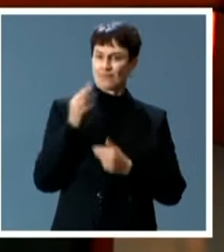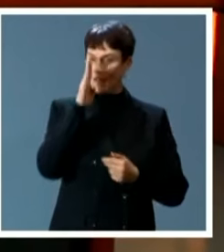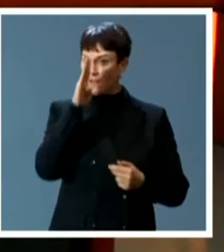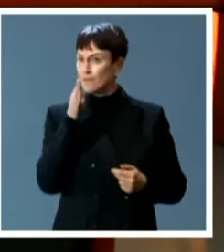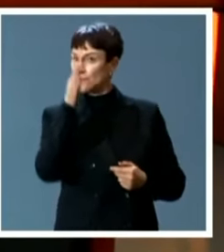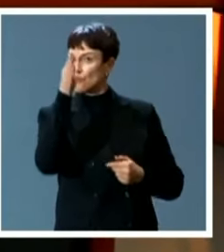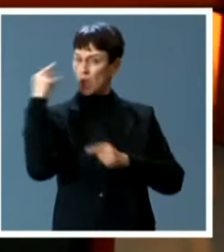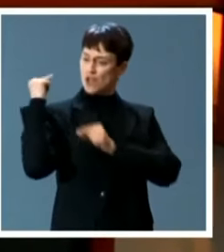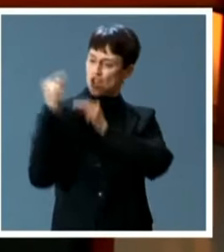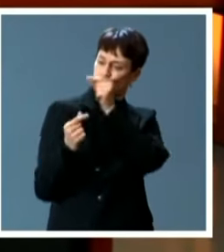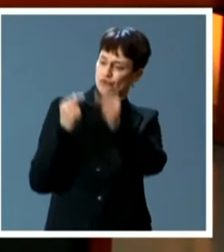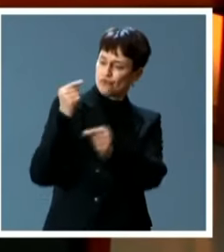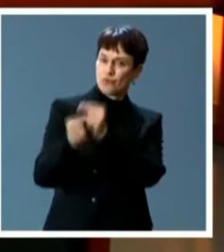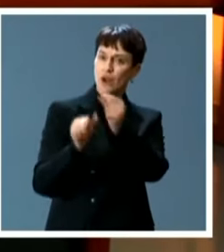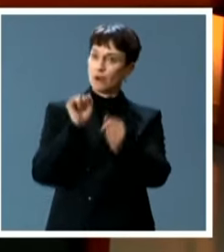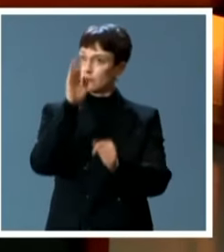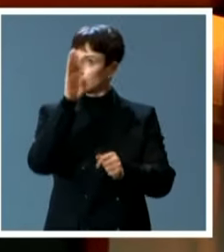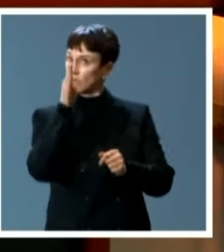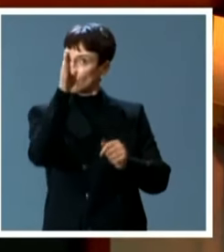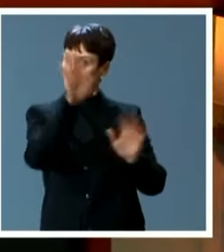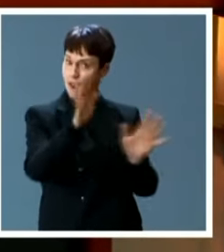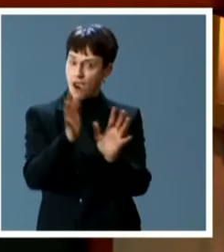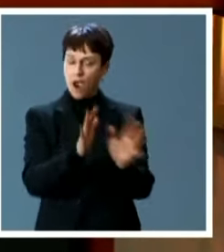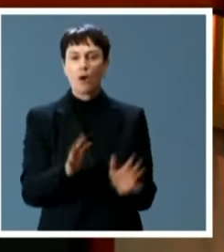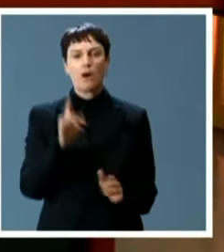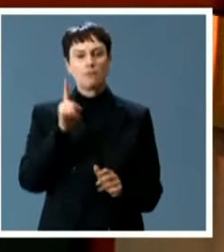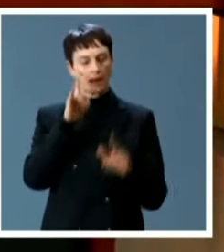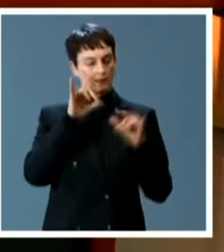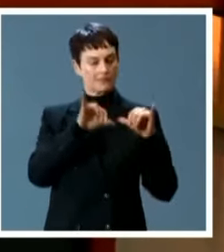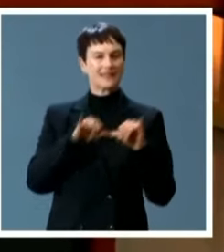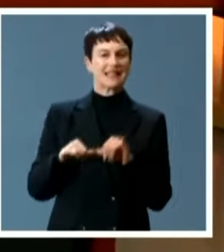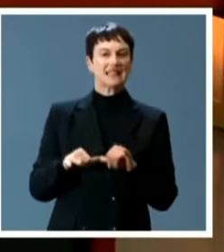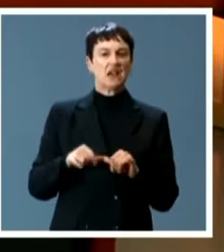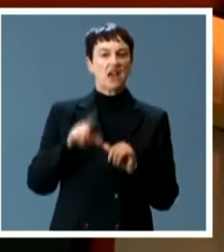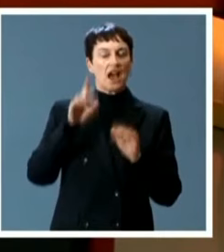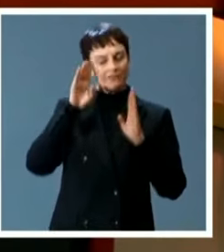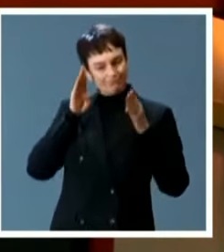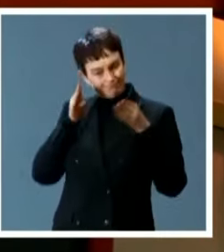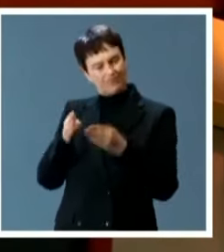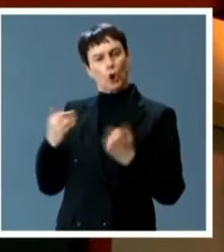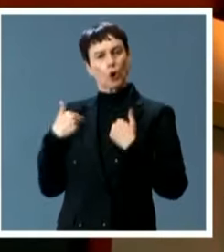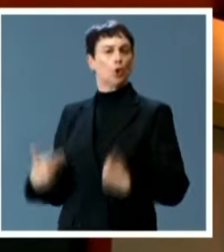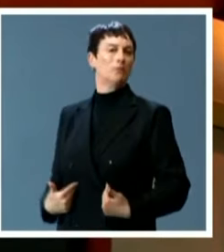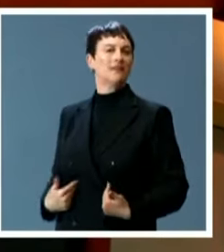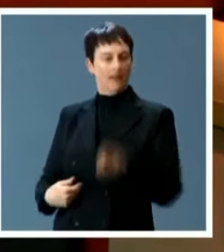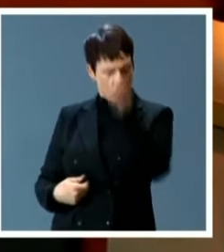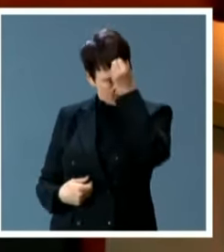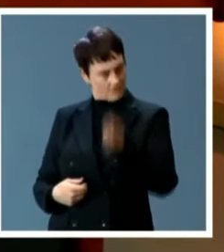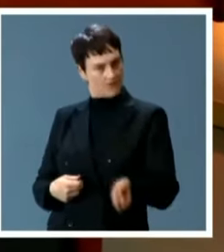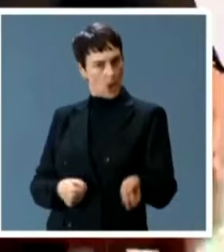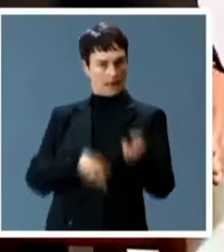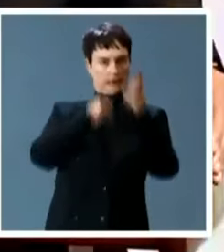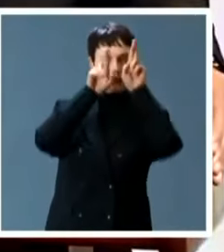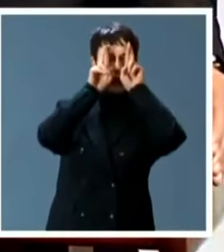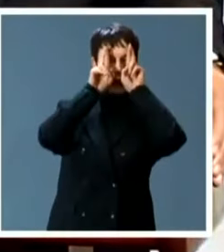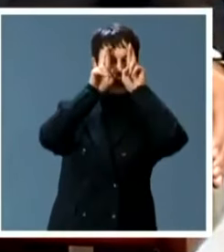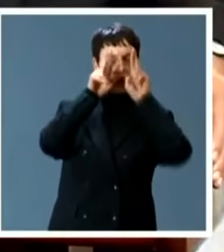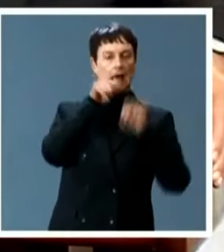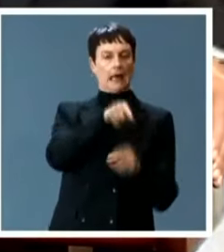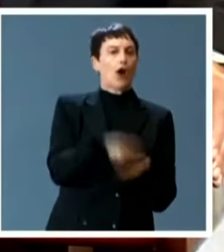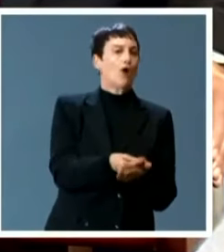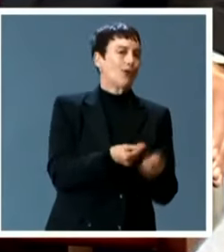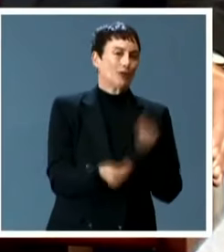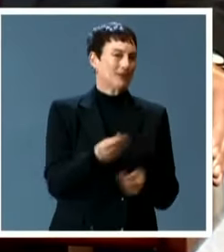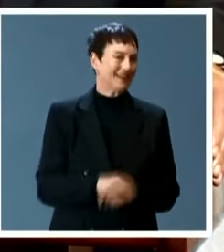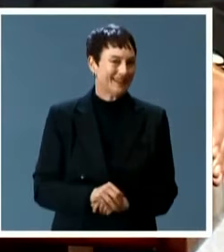generations, and on success measured in human, rather economic terms, is the best way to change this. The worldwide